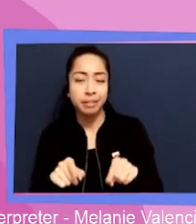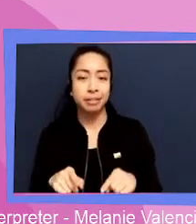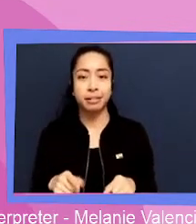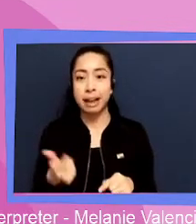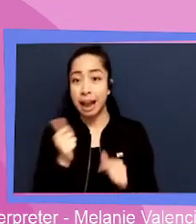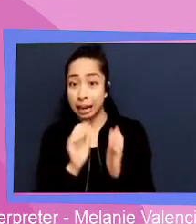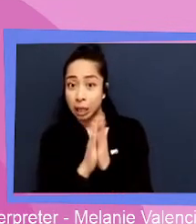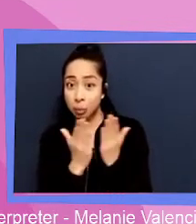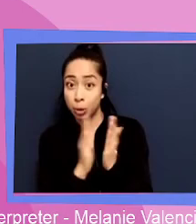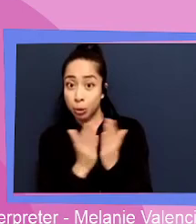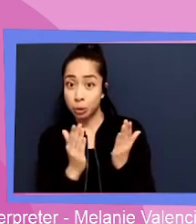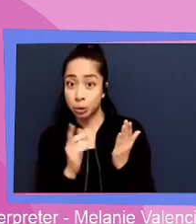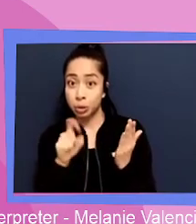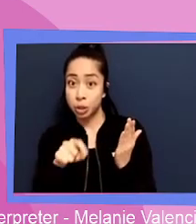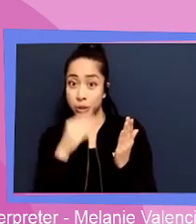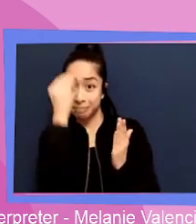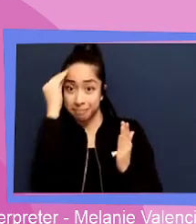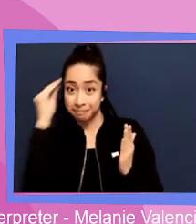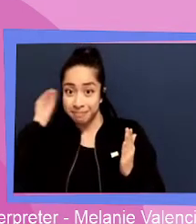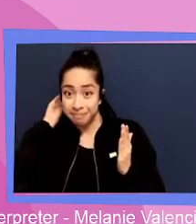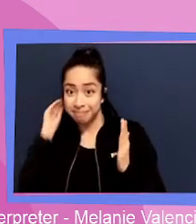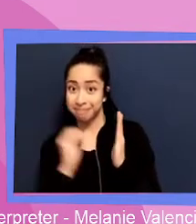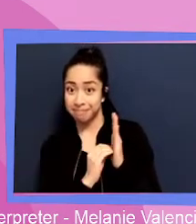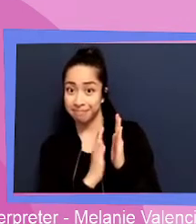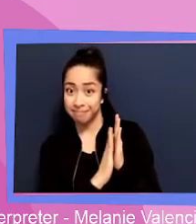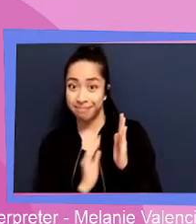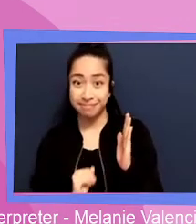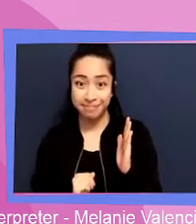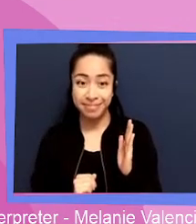in our queues on Goodreads.